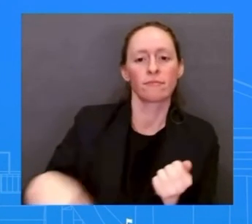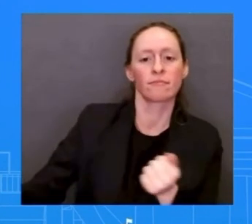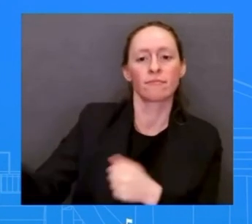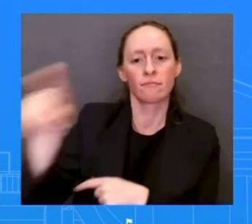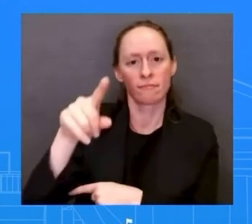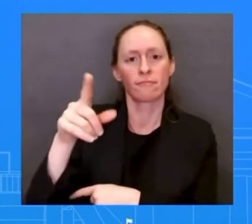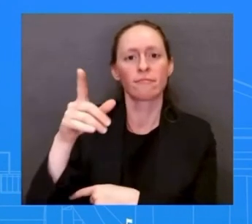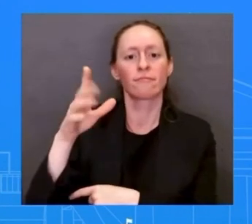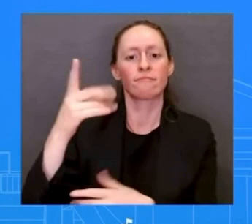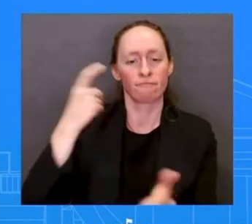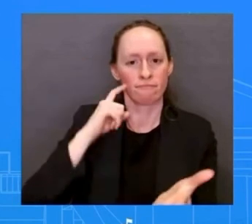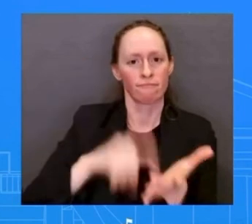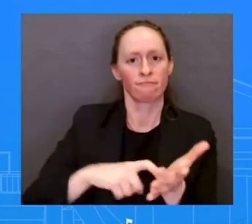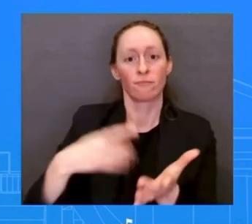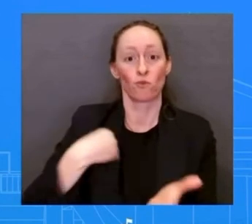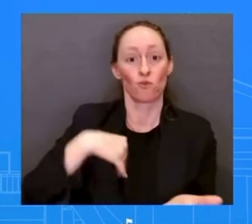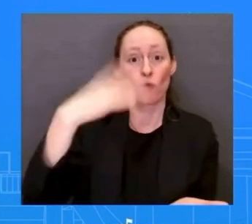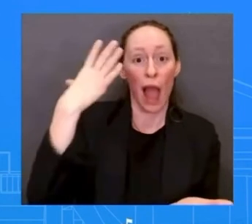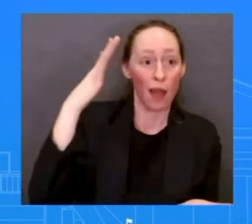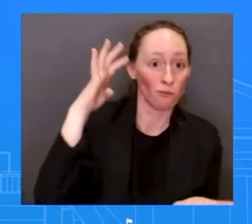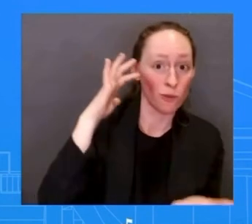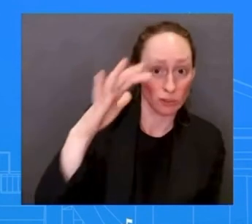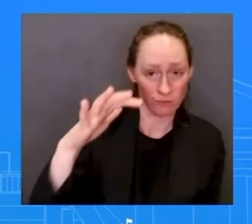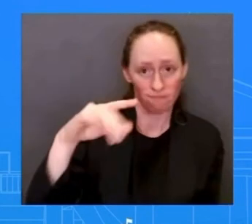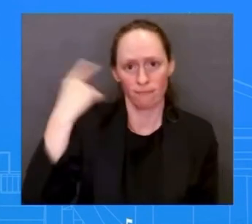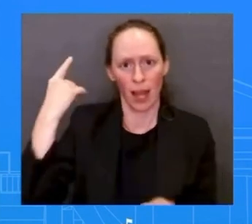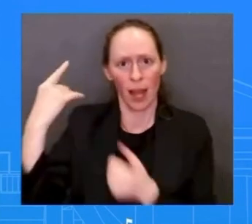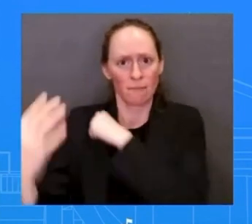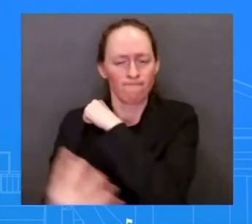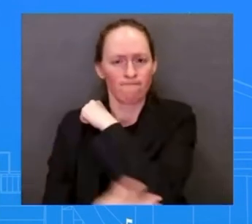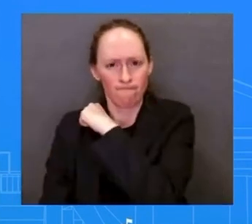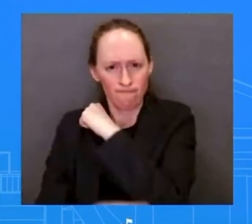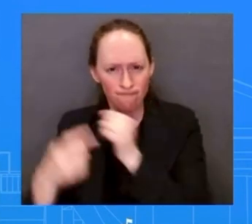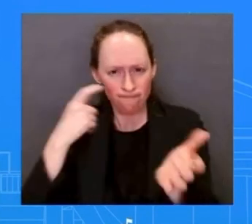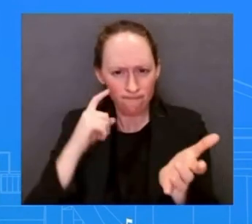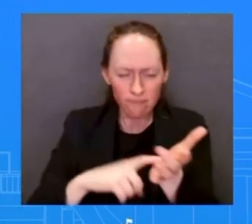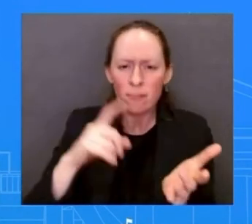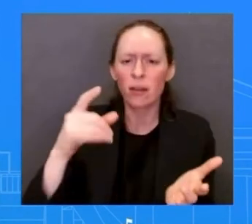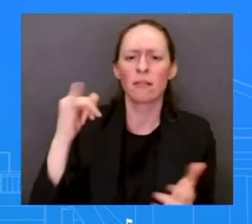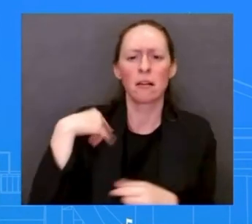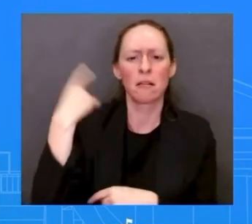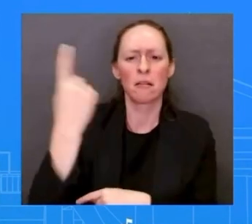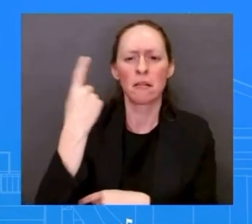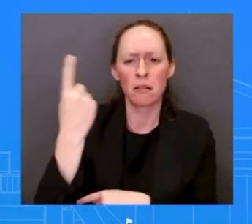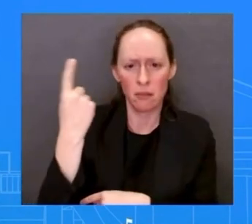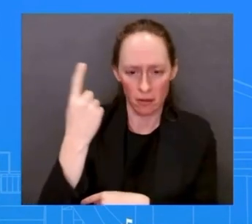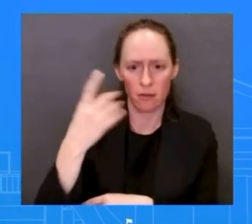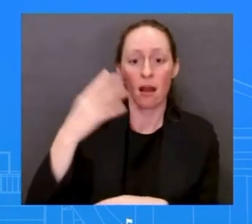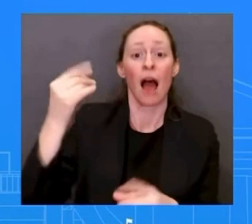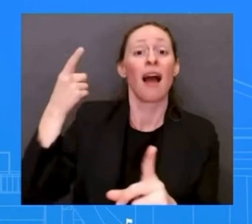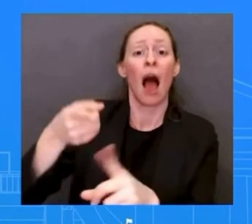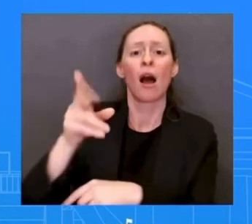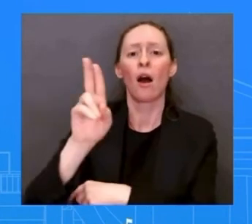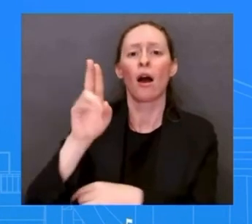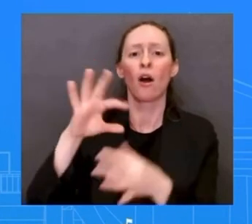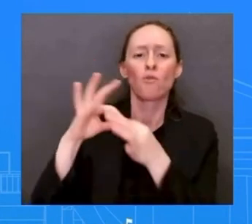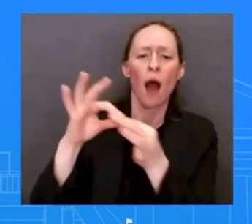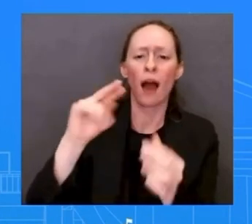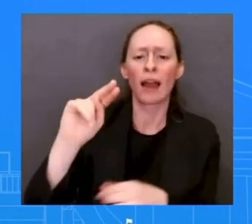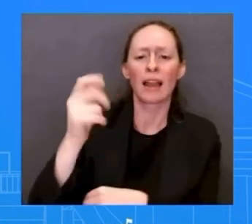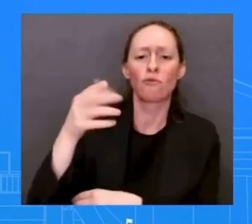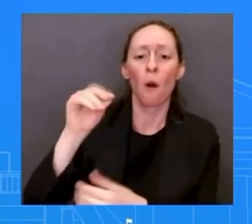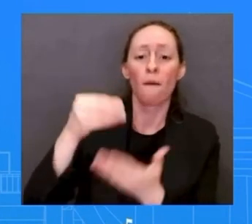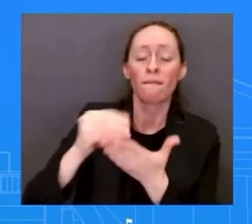women. The United Negro College Fund is asking for the Pell Grants to be doubled because students